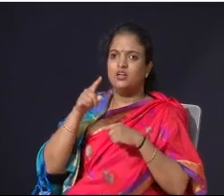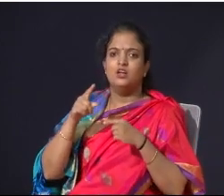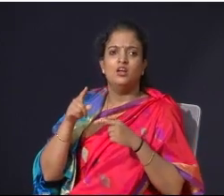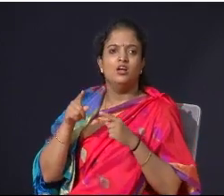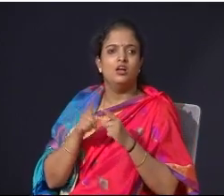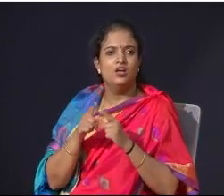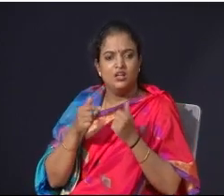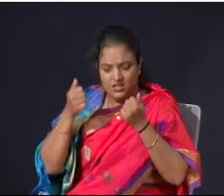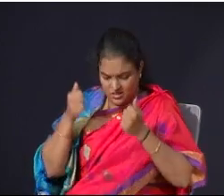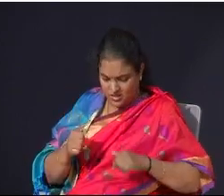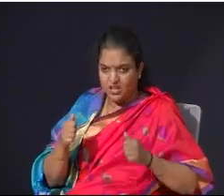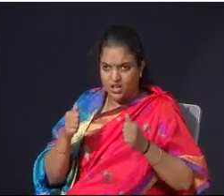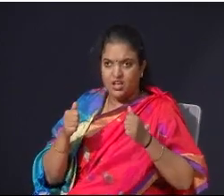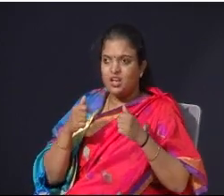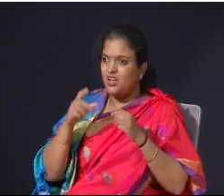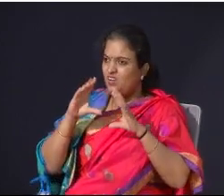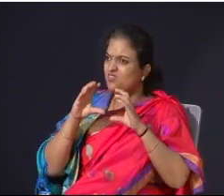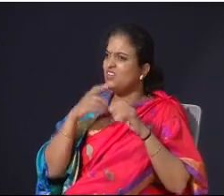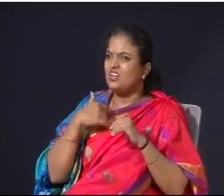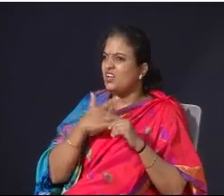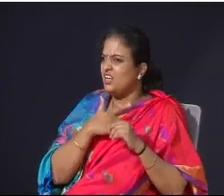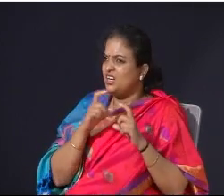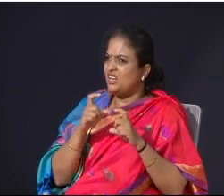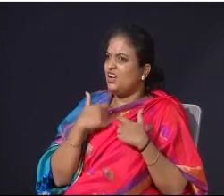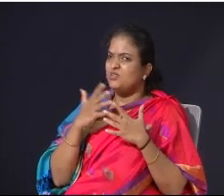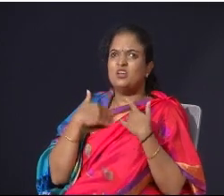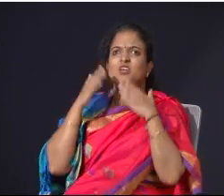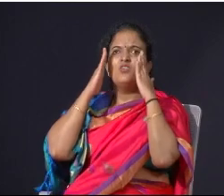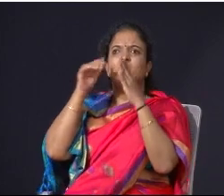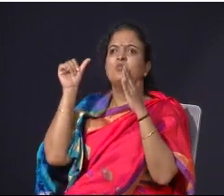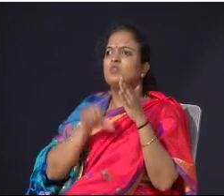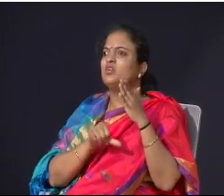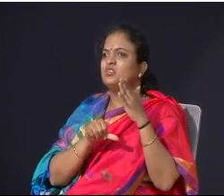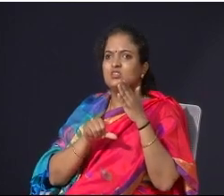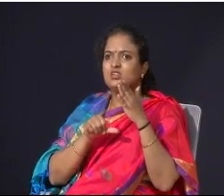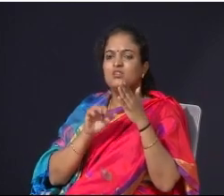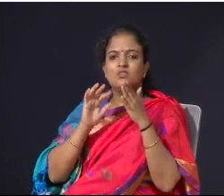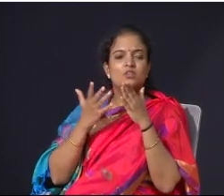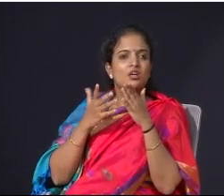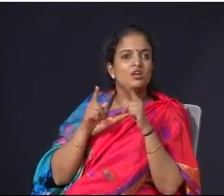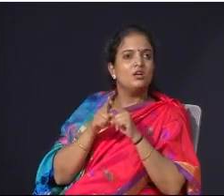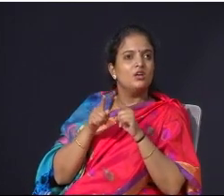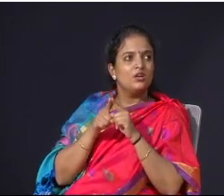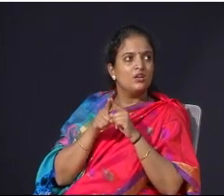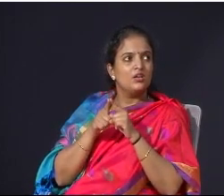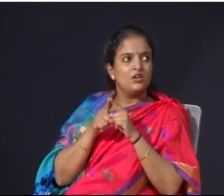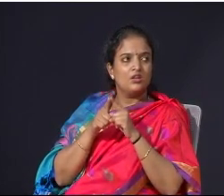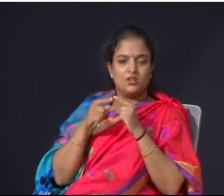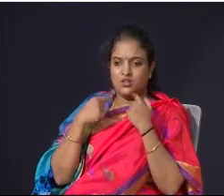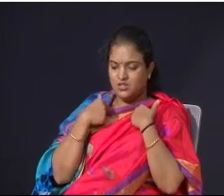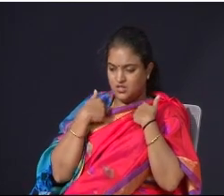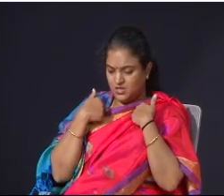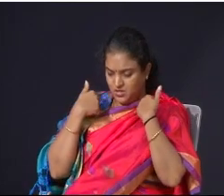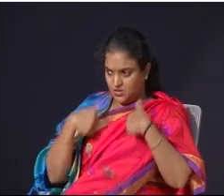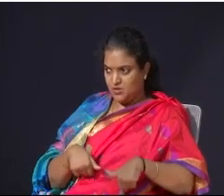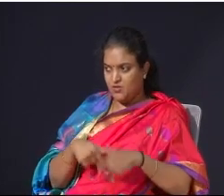a wobbly seat? Most of us can't concentrate, right? Because the vestibular sense, the proprioceptive sense controls